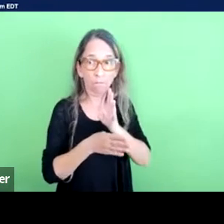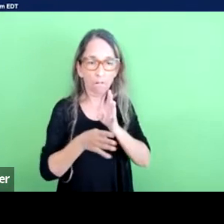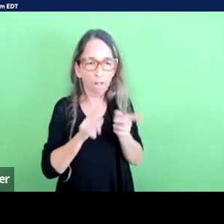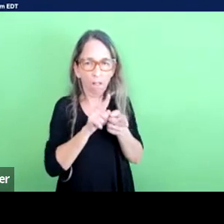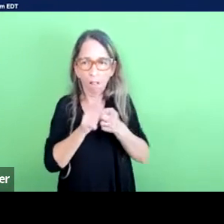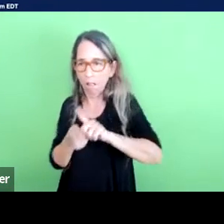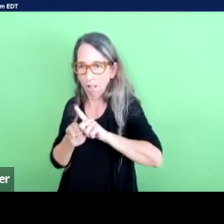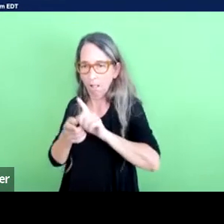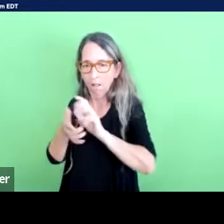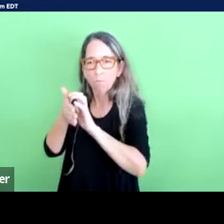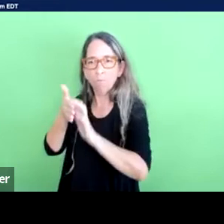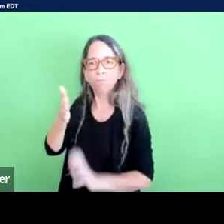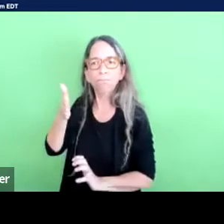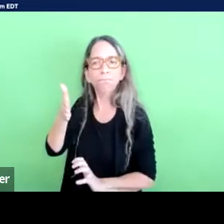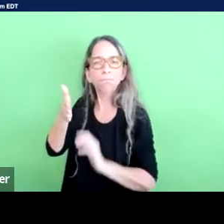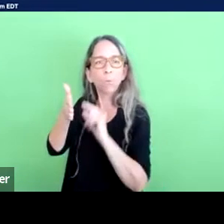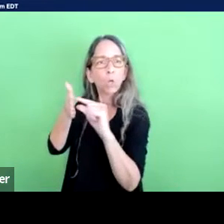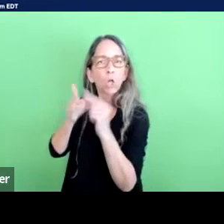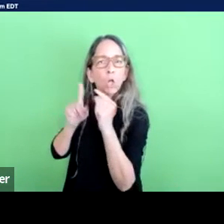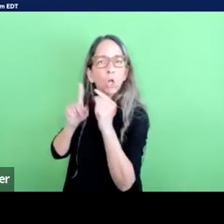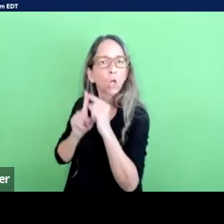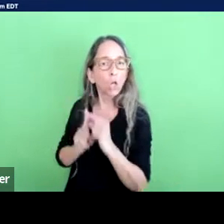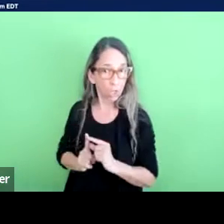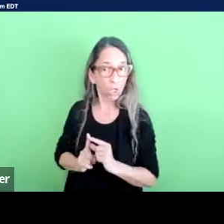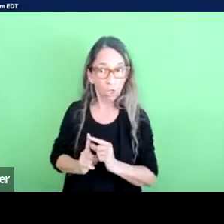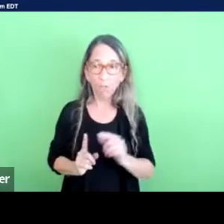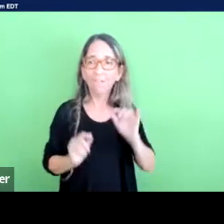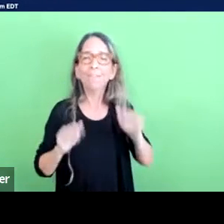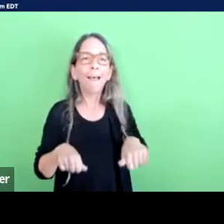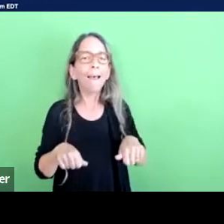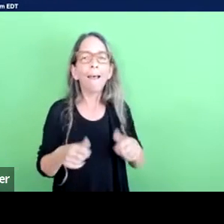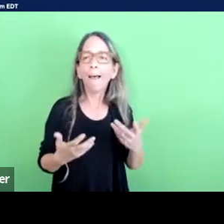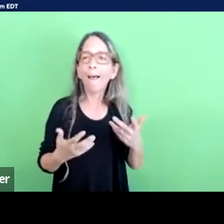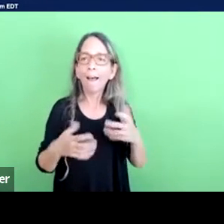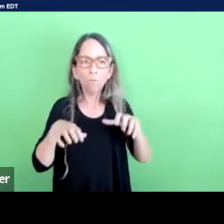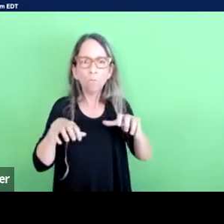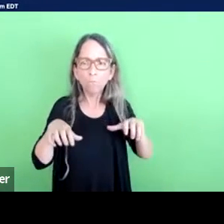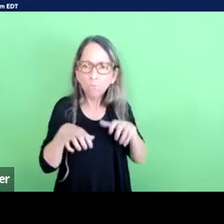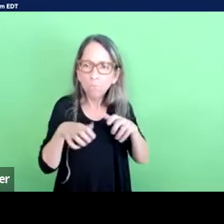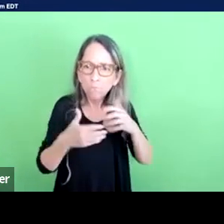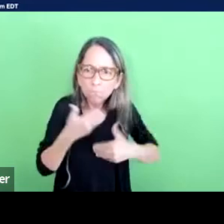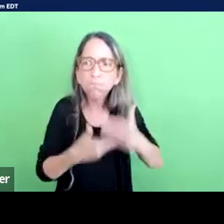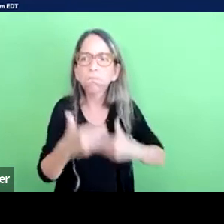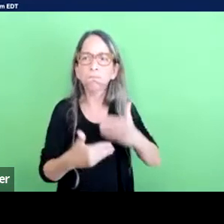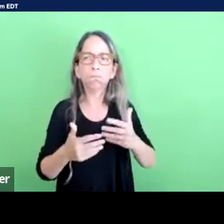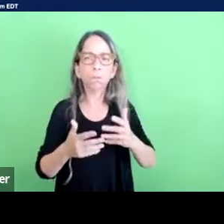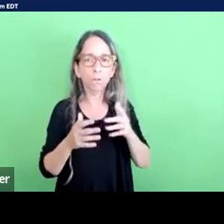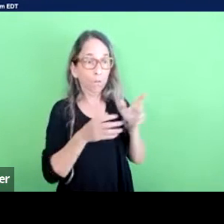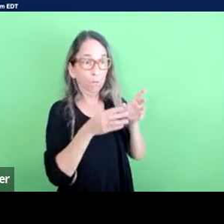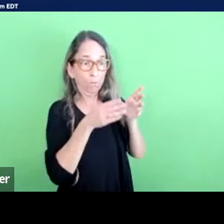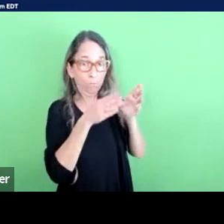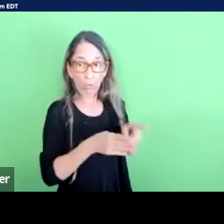perform actions based on instructions that are defined by a human. And it can also be used for